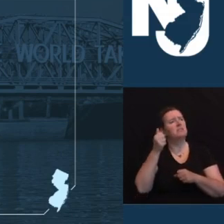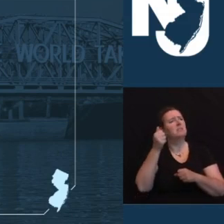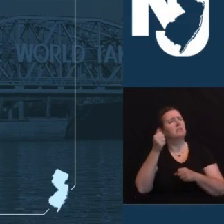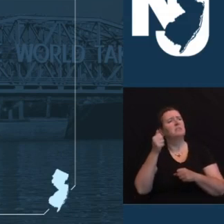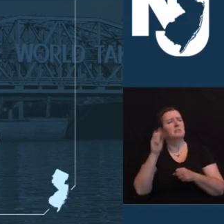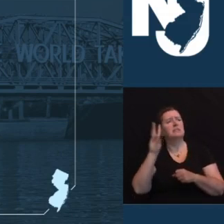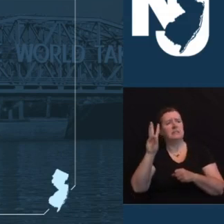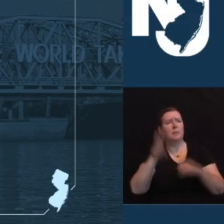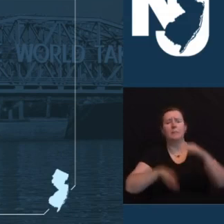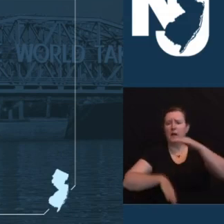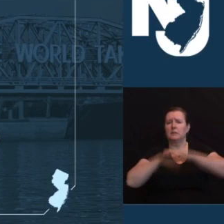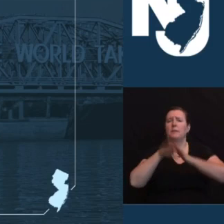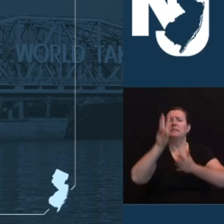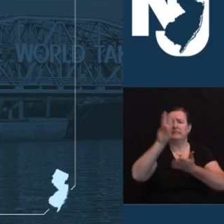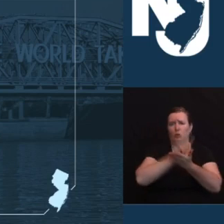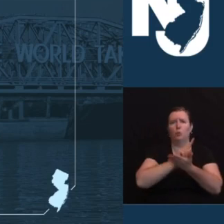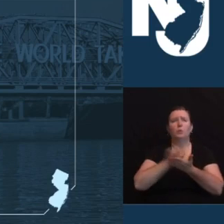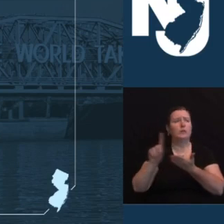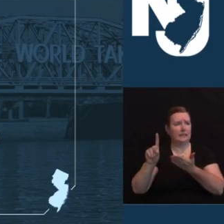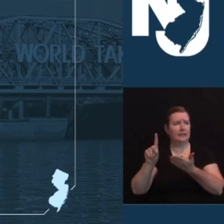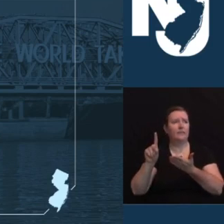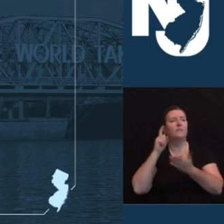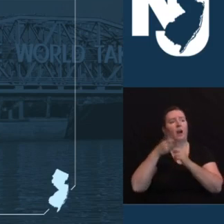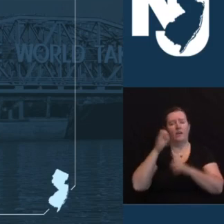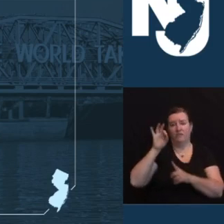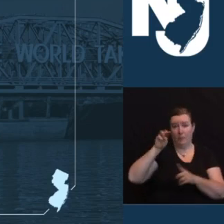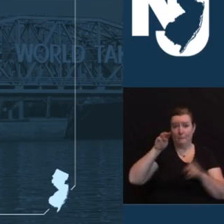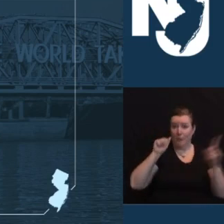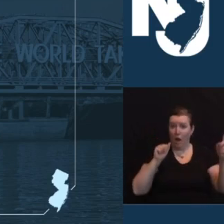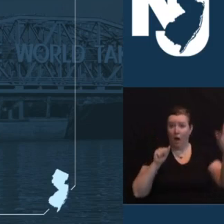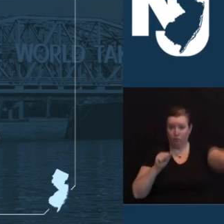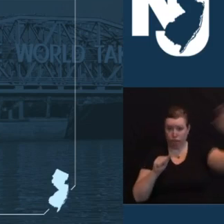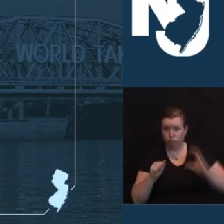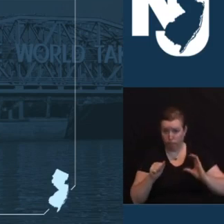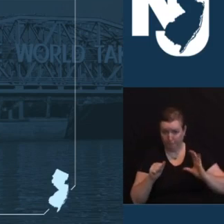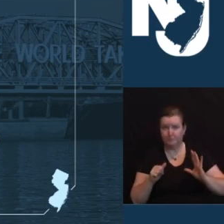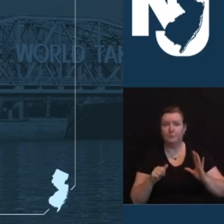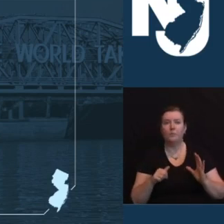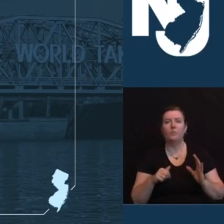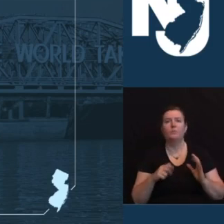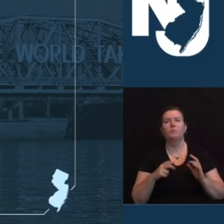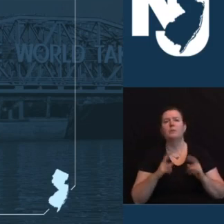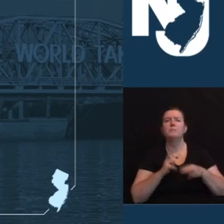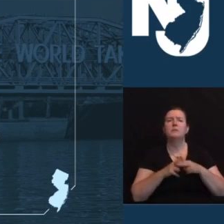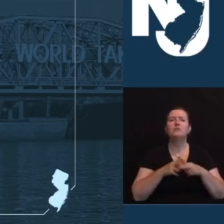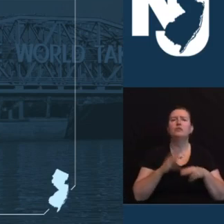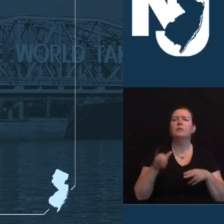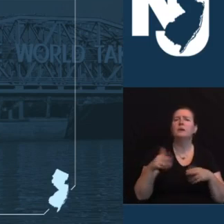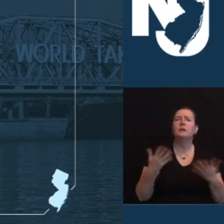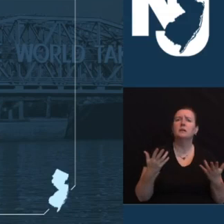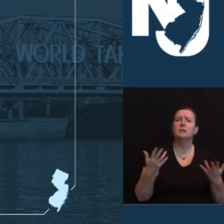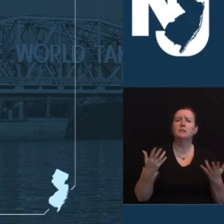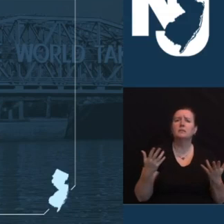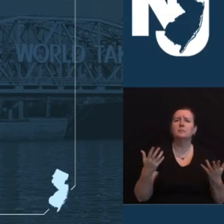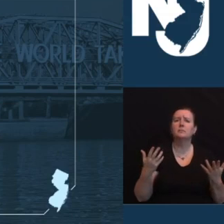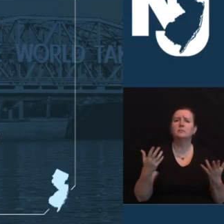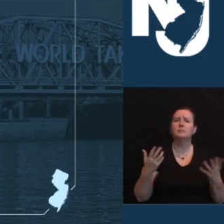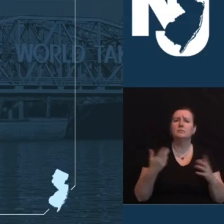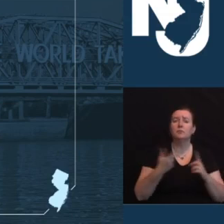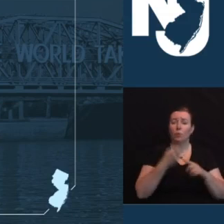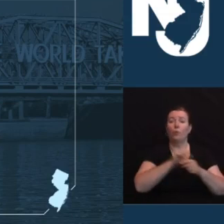week. The claimants who have already attested that their unemployment is COVID-related don't need to do a thing. They will